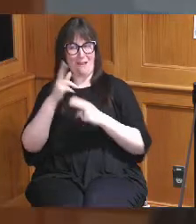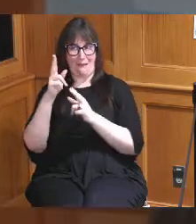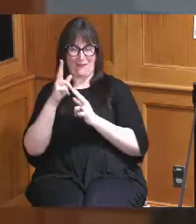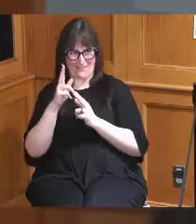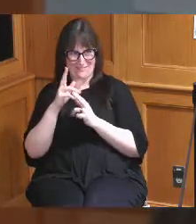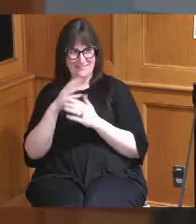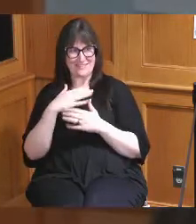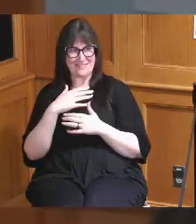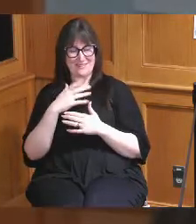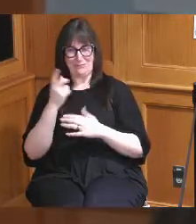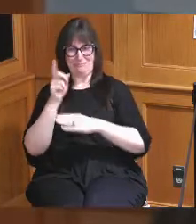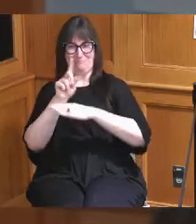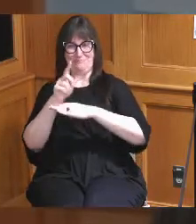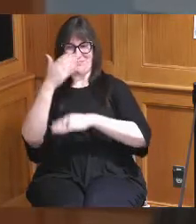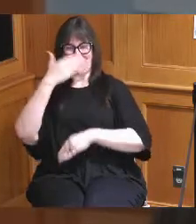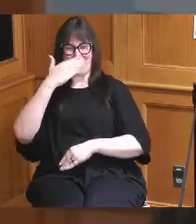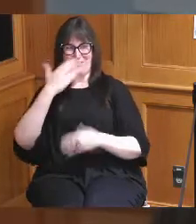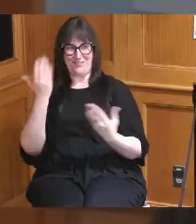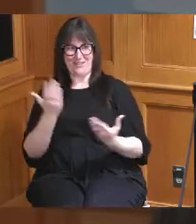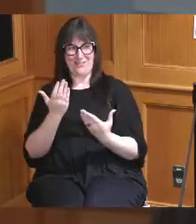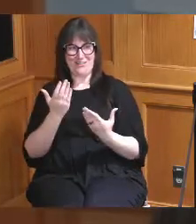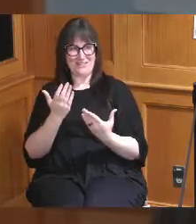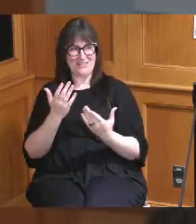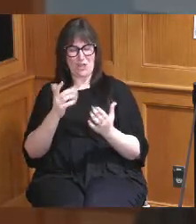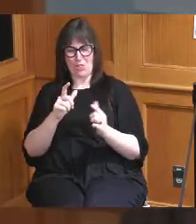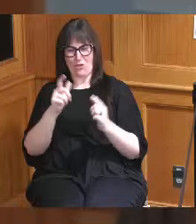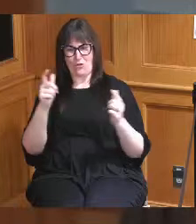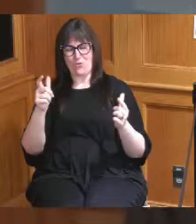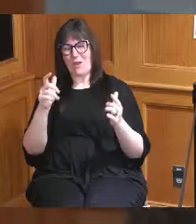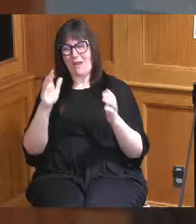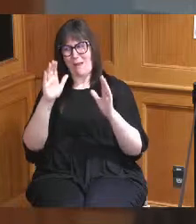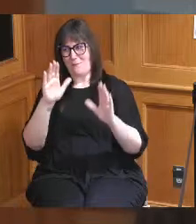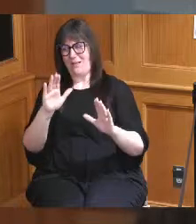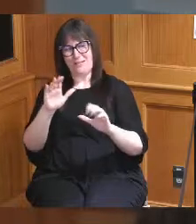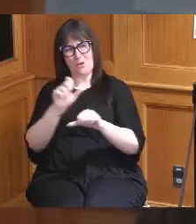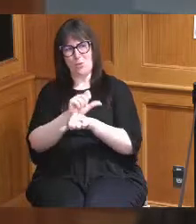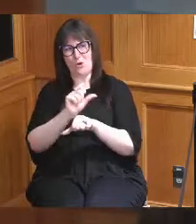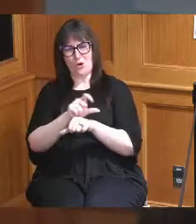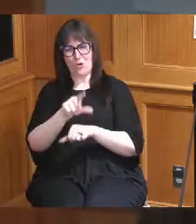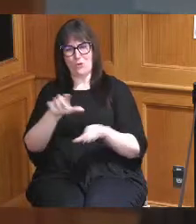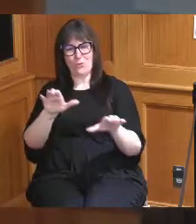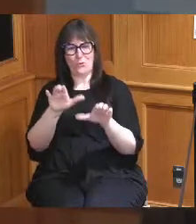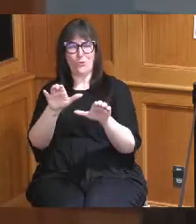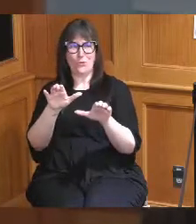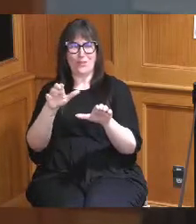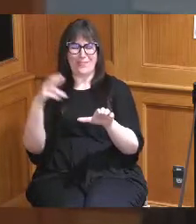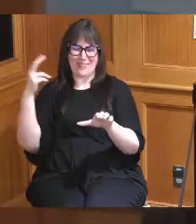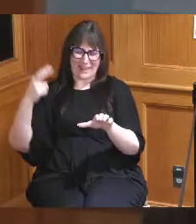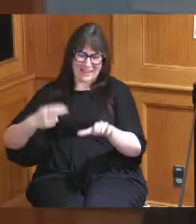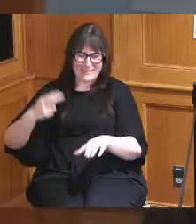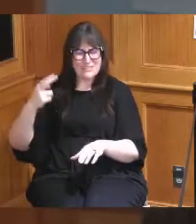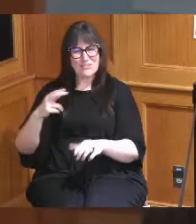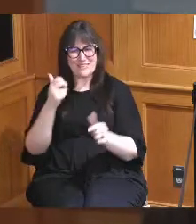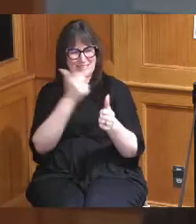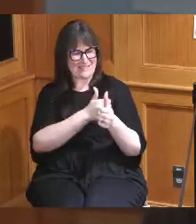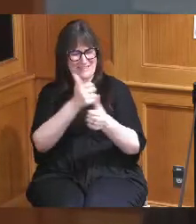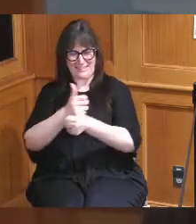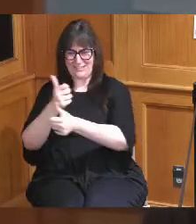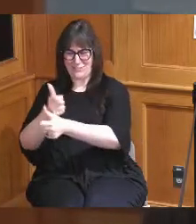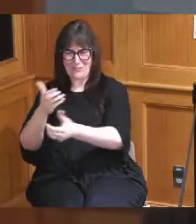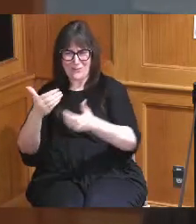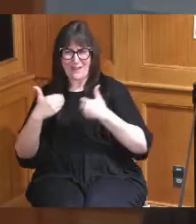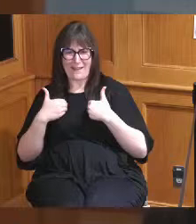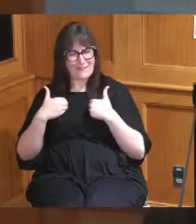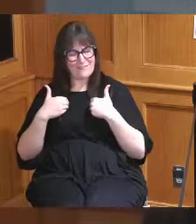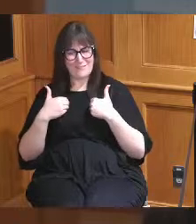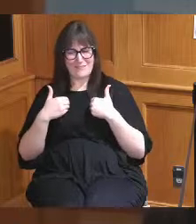to stand before all of you. The great work that you do, the history that each of you possess, and